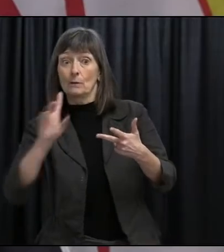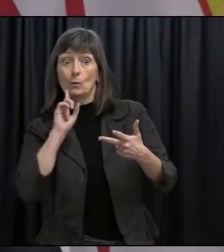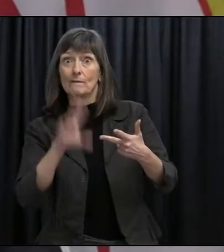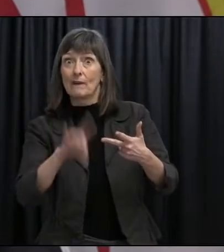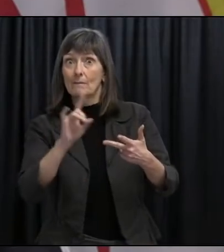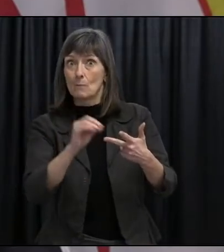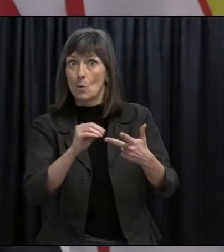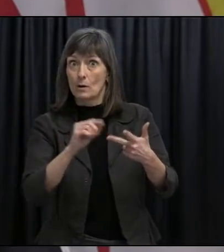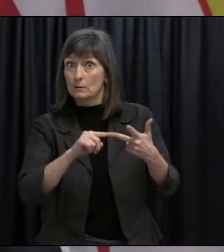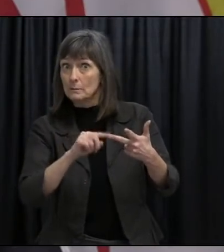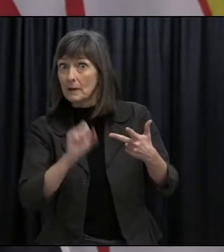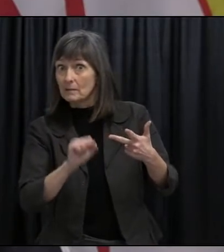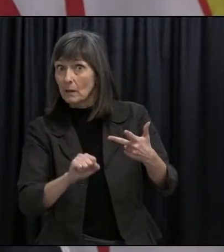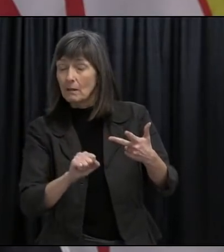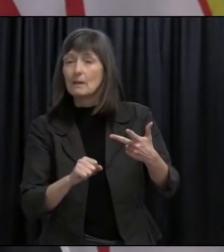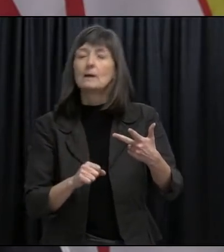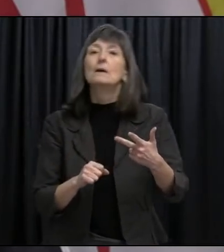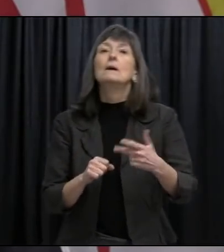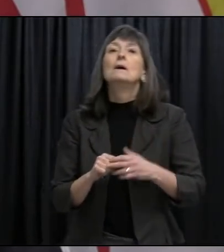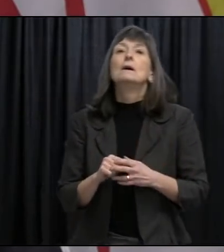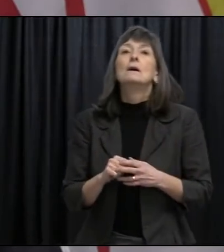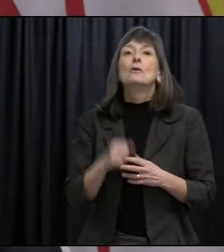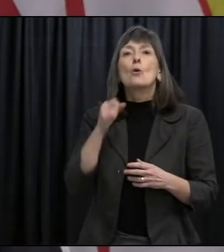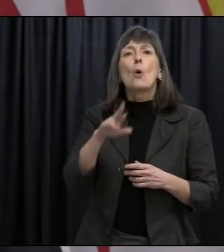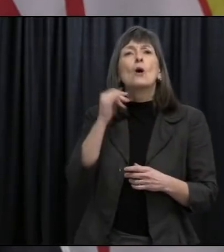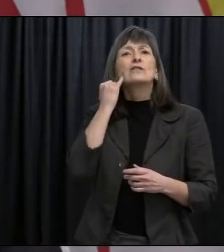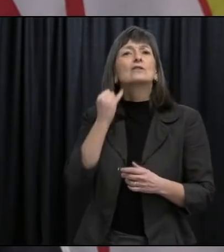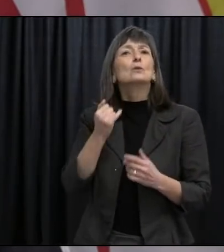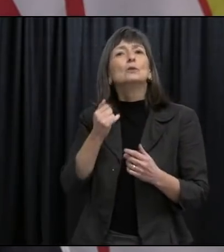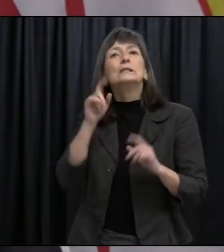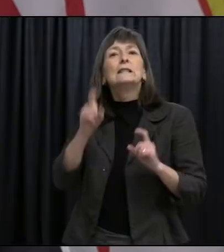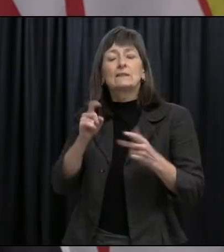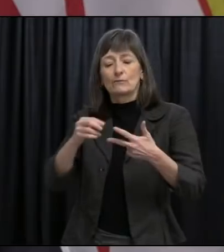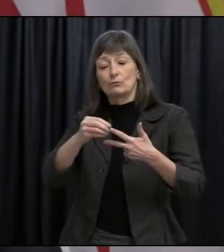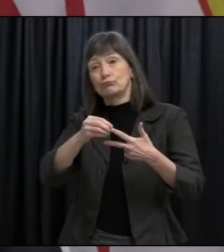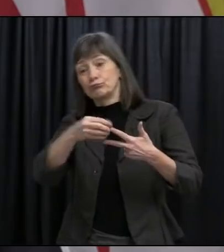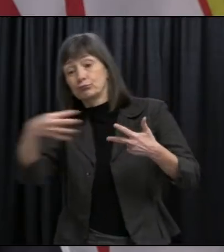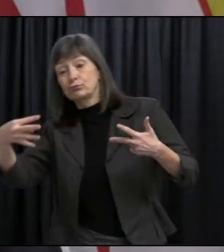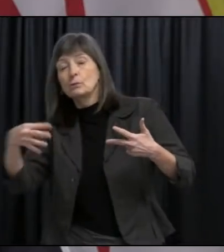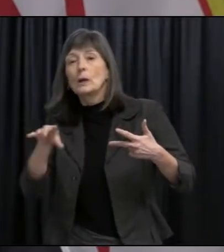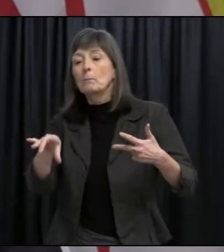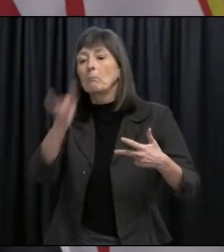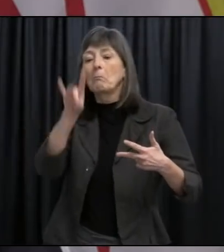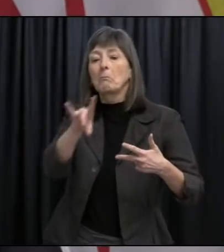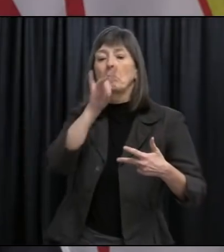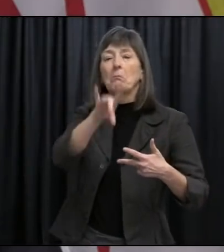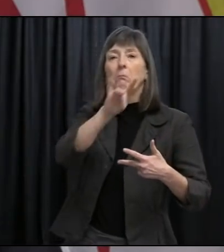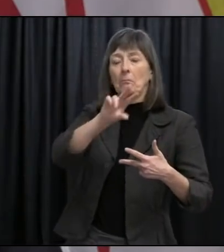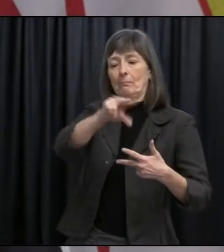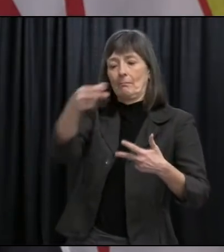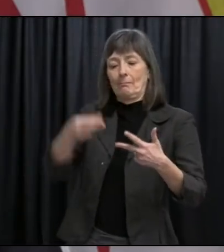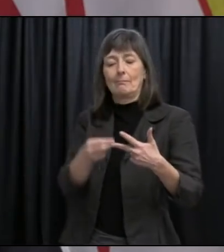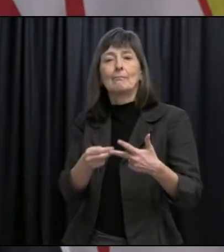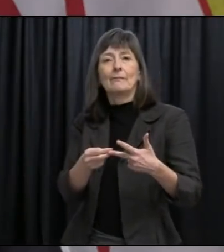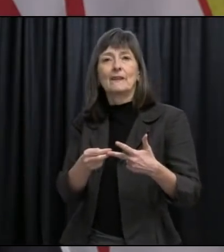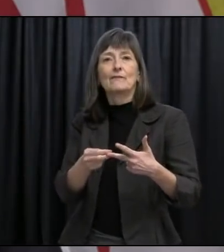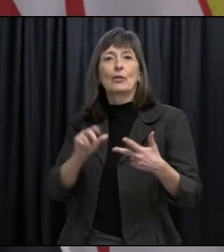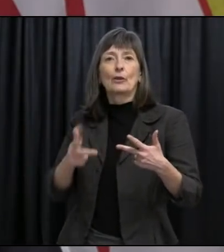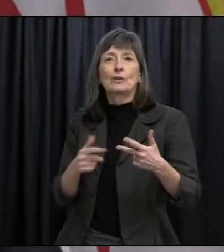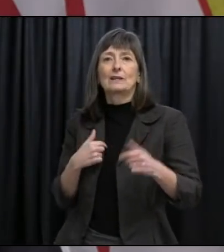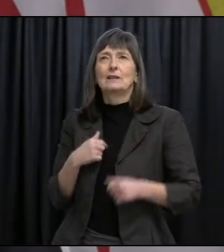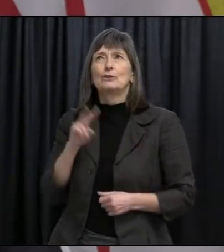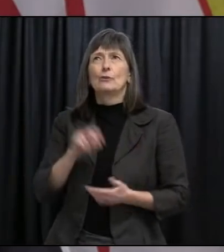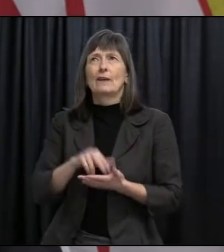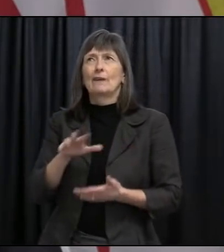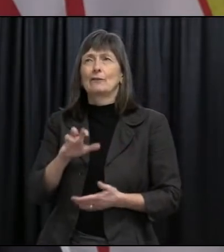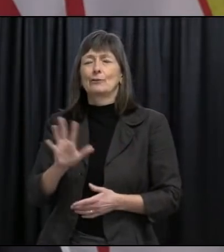that we would want to do testing on. So I don't know, sorry, I said 2,500, but it